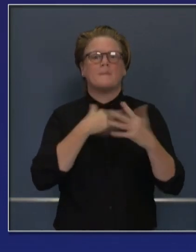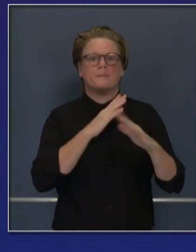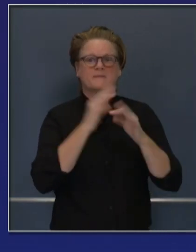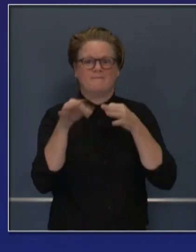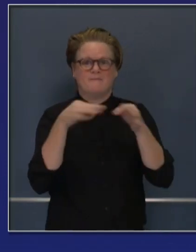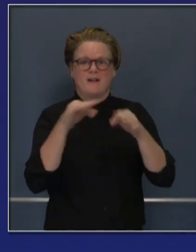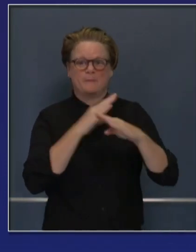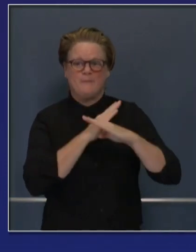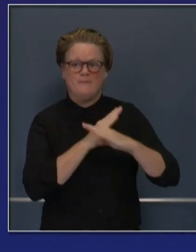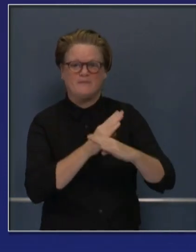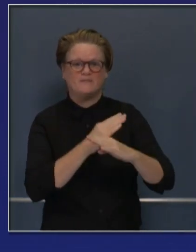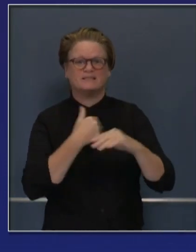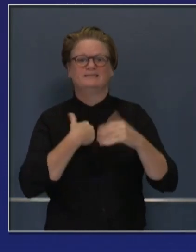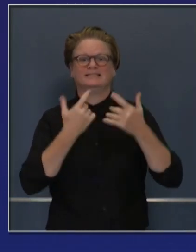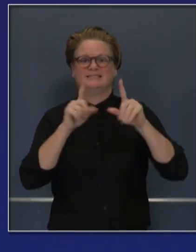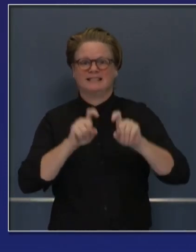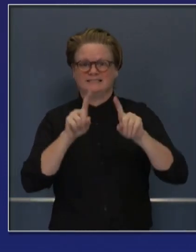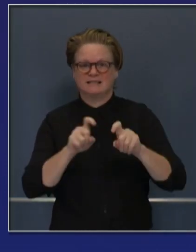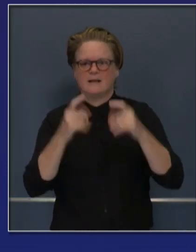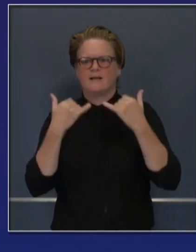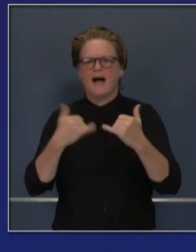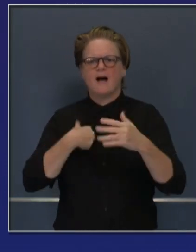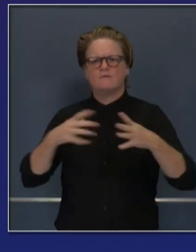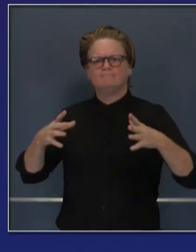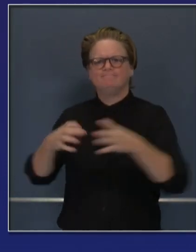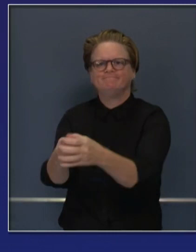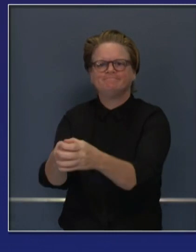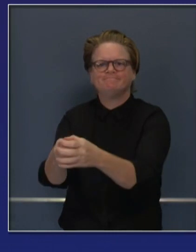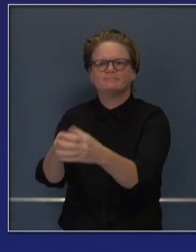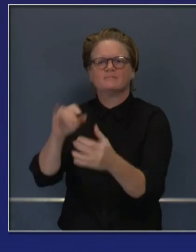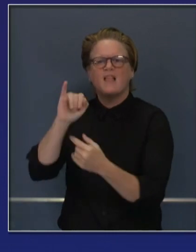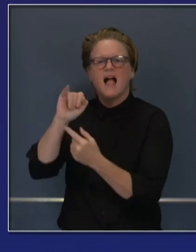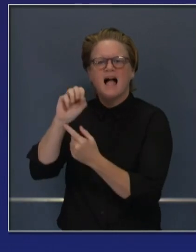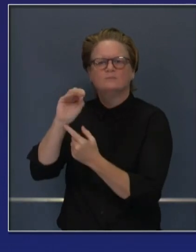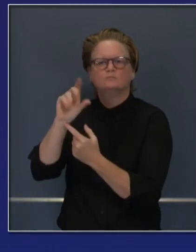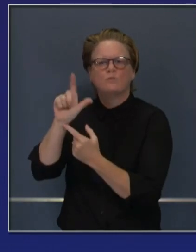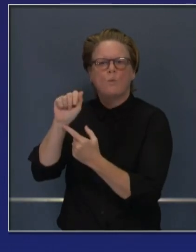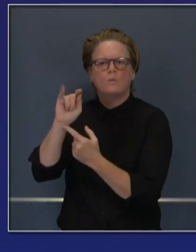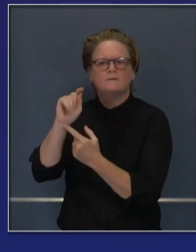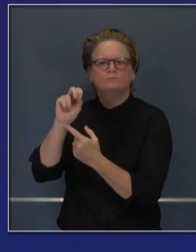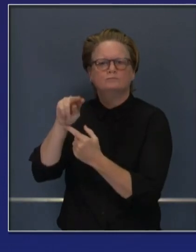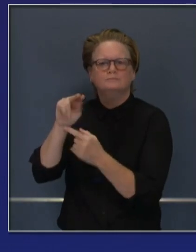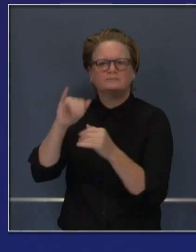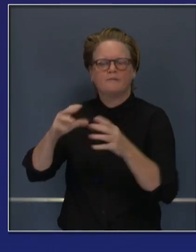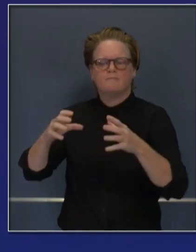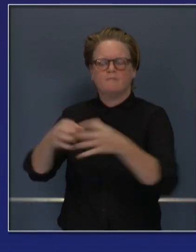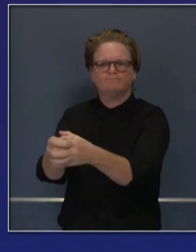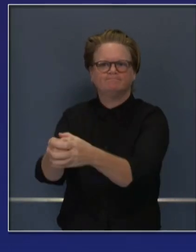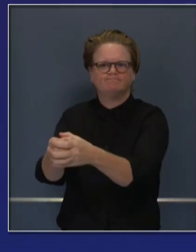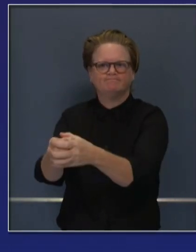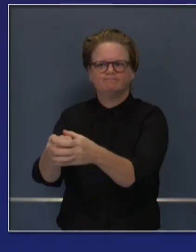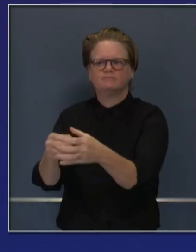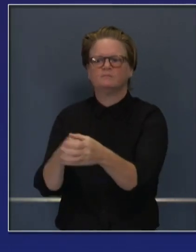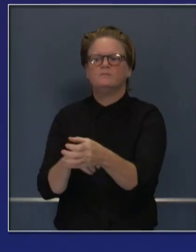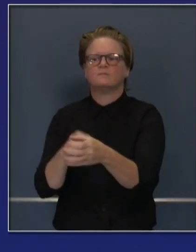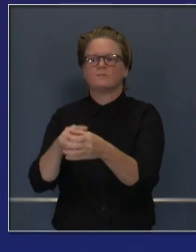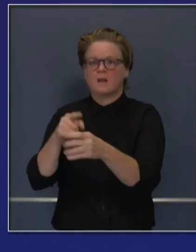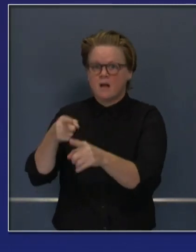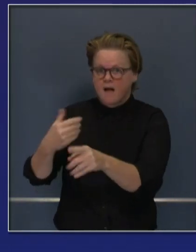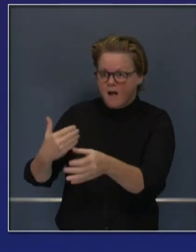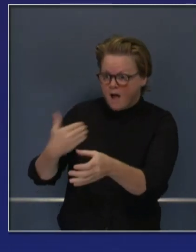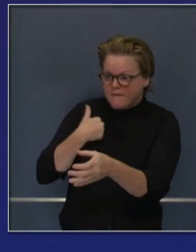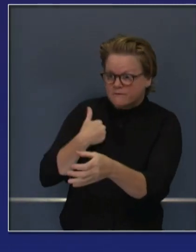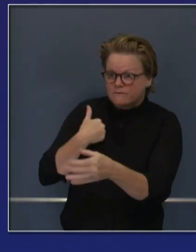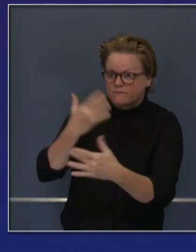testing besides obviously identifying people that are positive and building a framework and